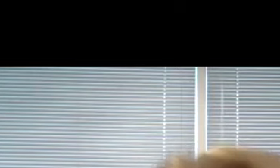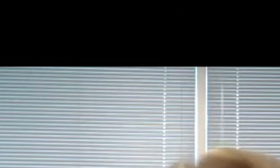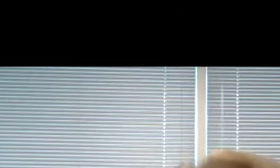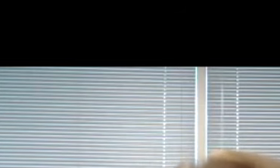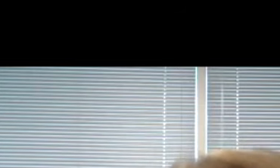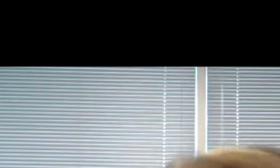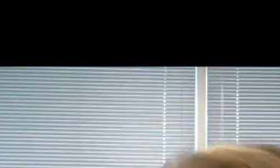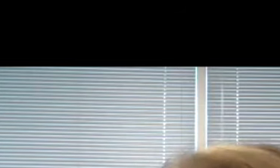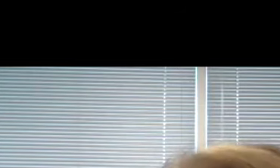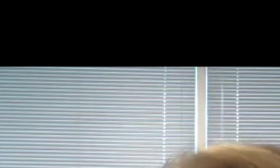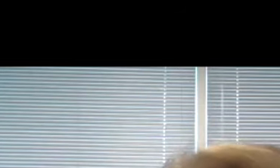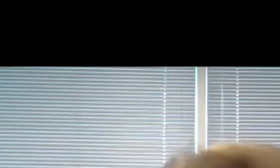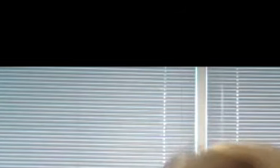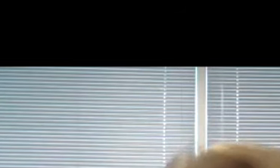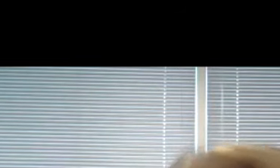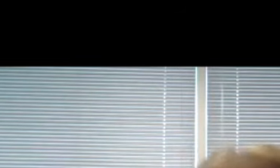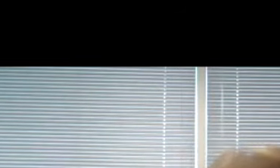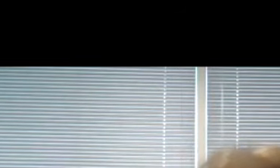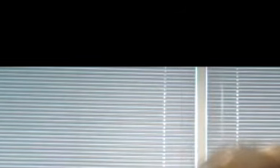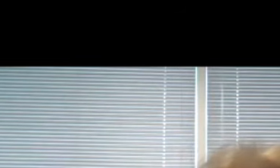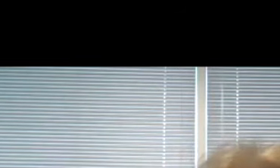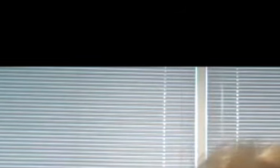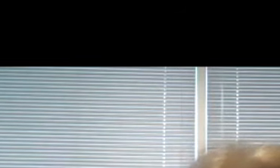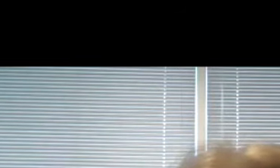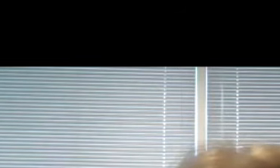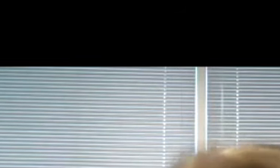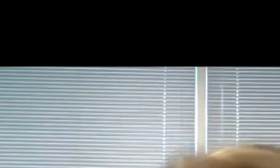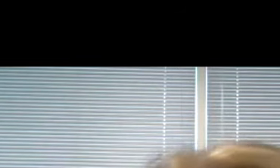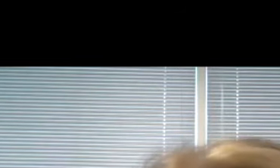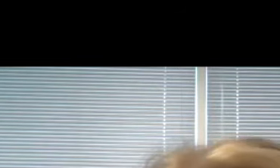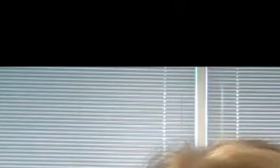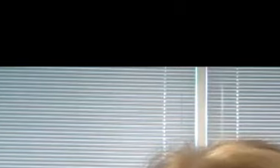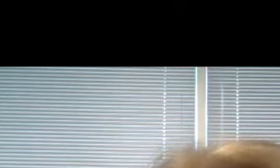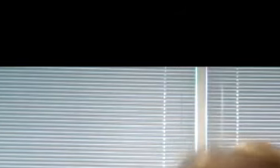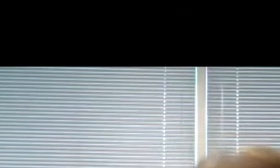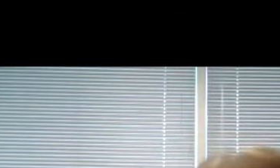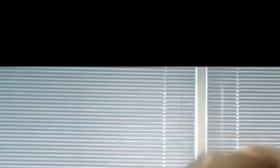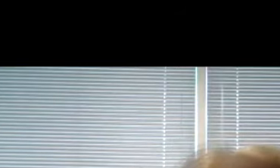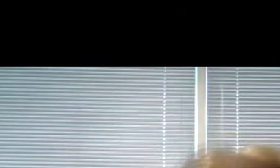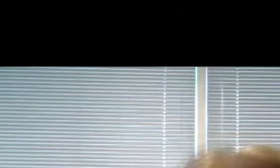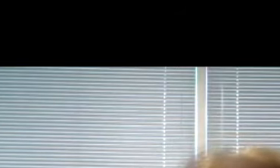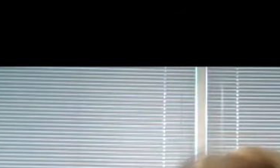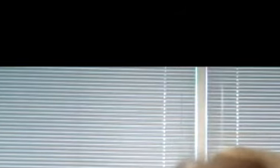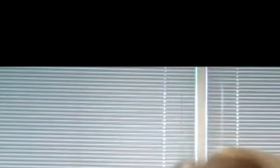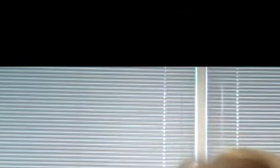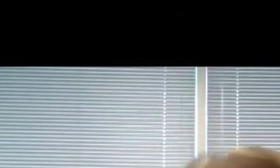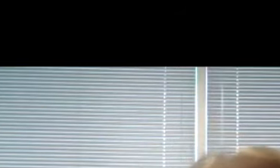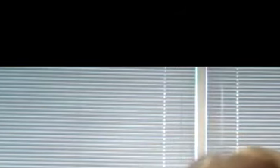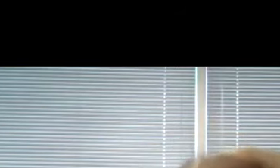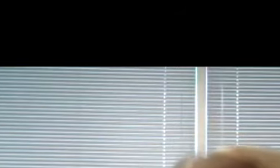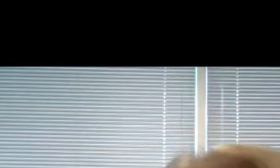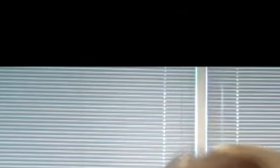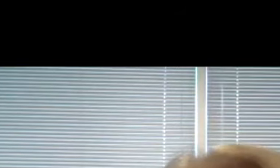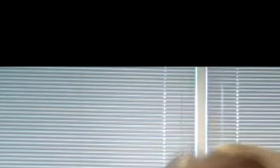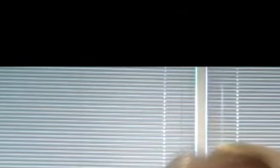hours, at the 2.5 hour mark, first of all, we try to get through early because no one gets upset when you give them time back. However,